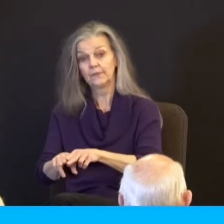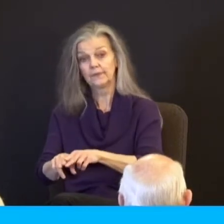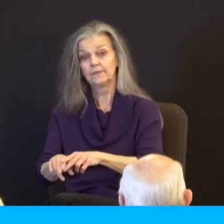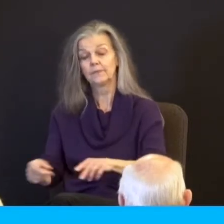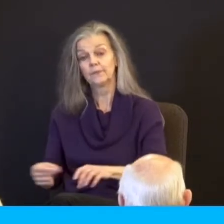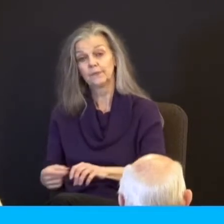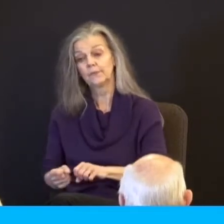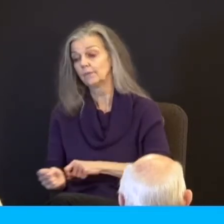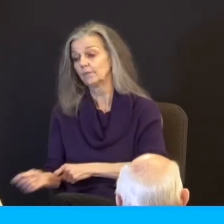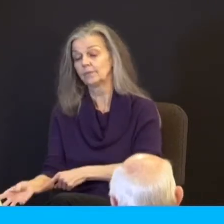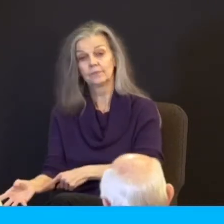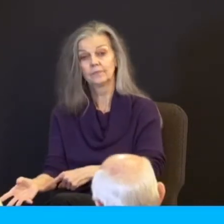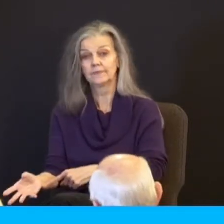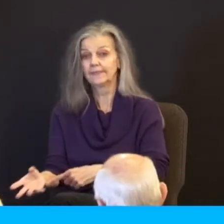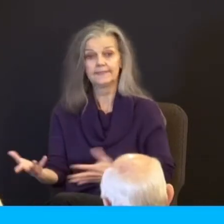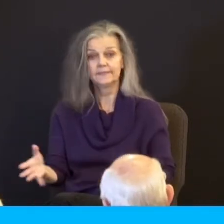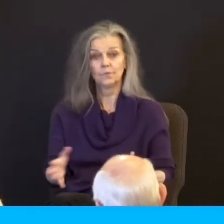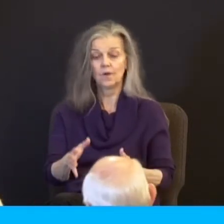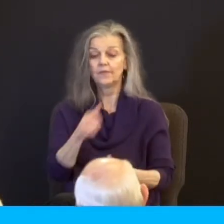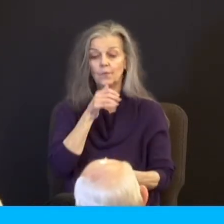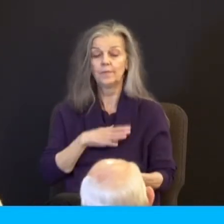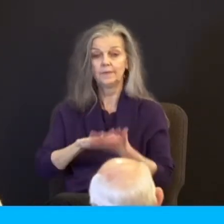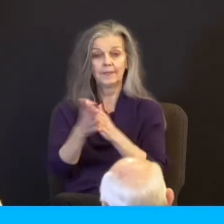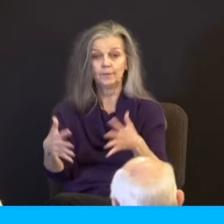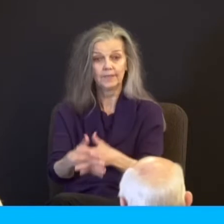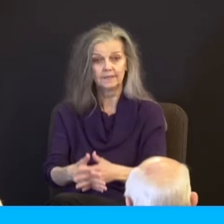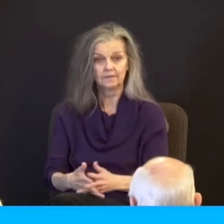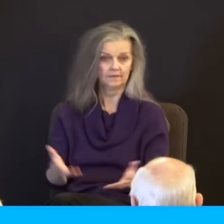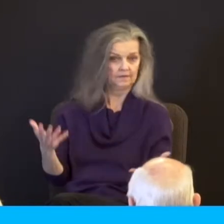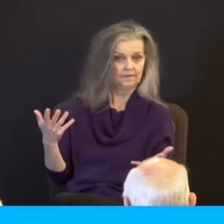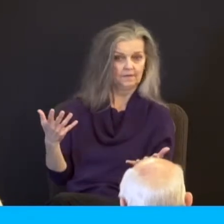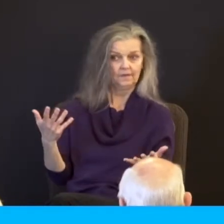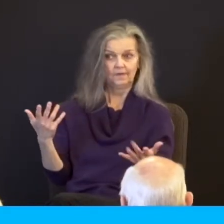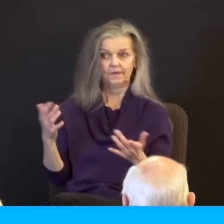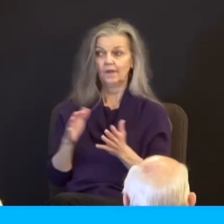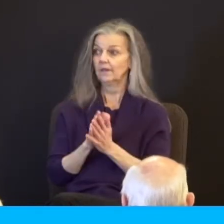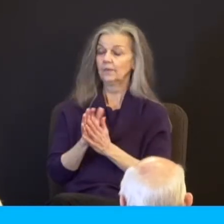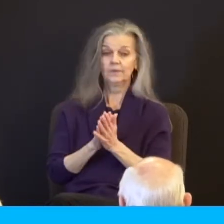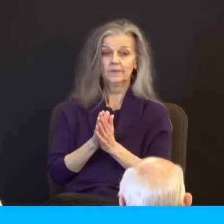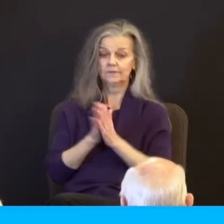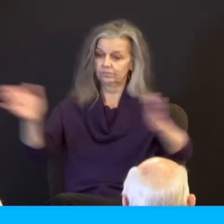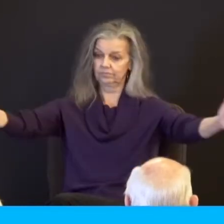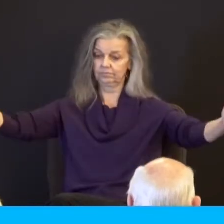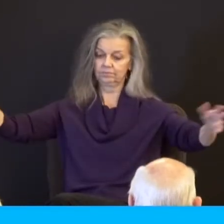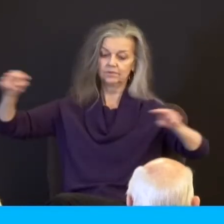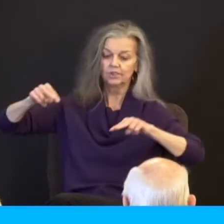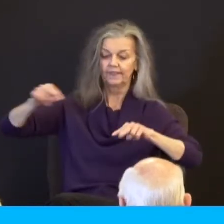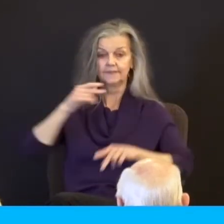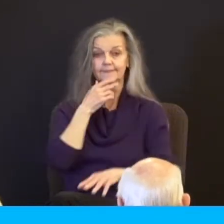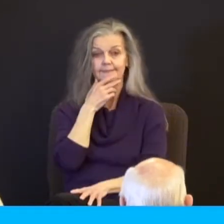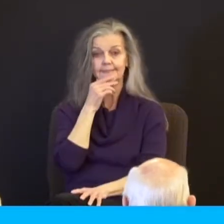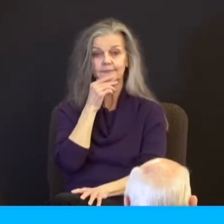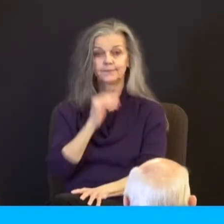it on the ground, lest he should give seed to his brother. Now, we're going to fly this plane at 30,000 feet. Everybody